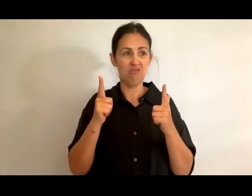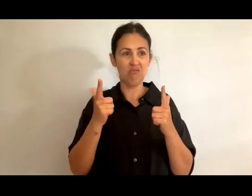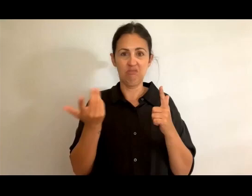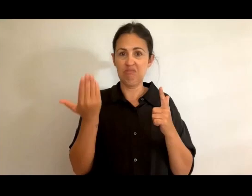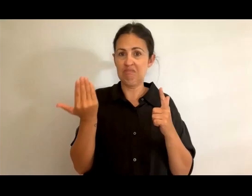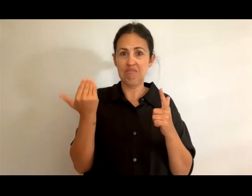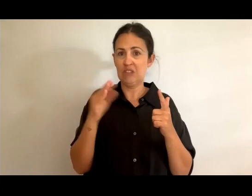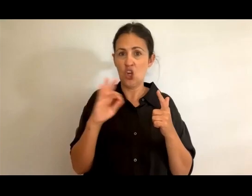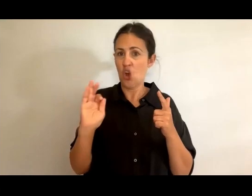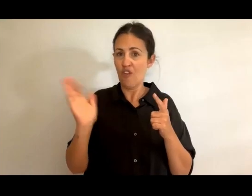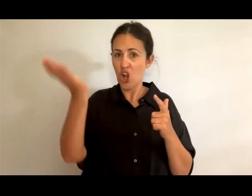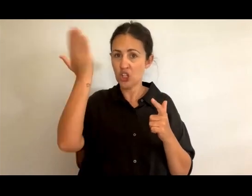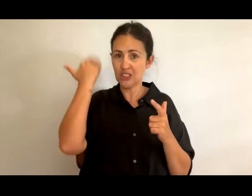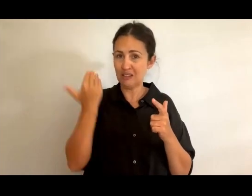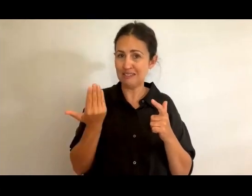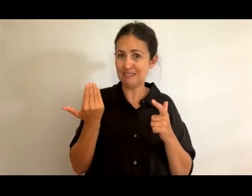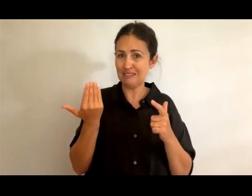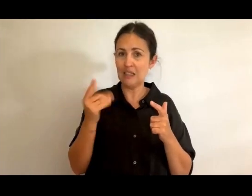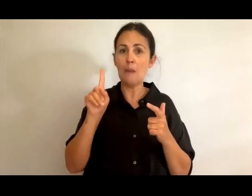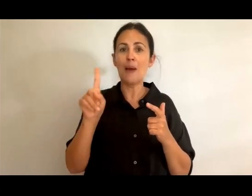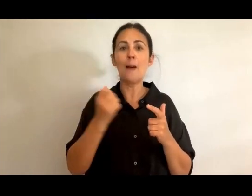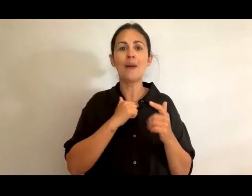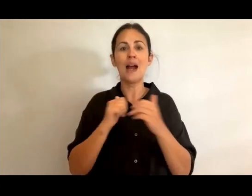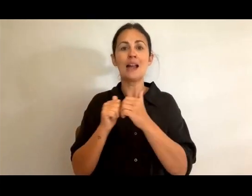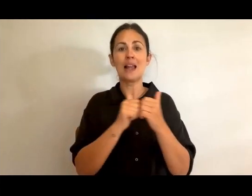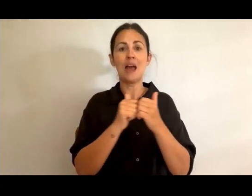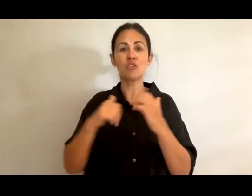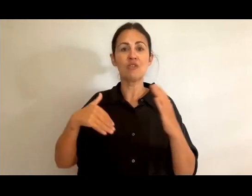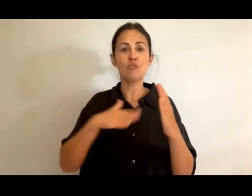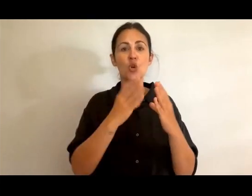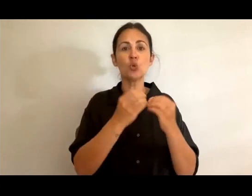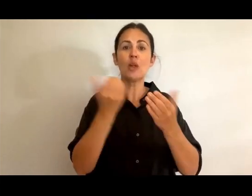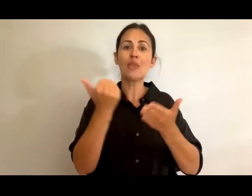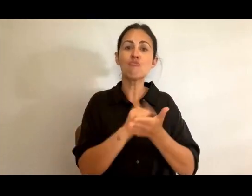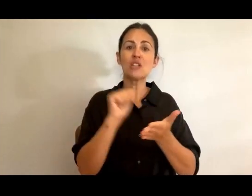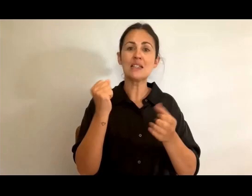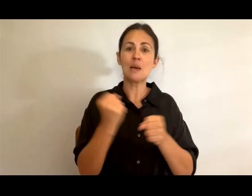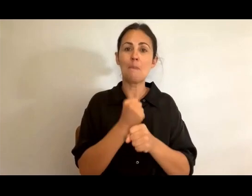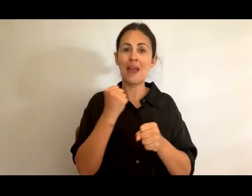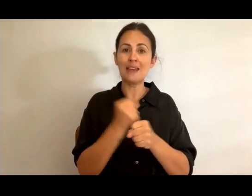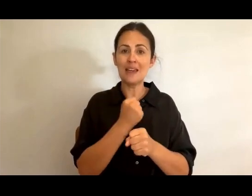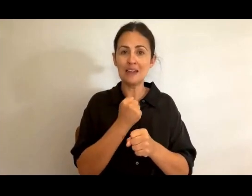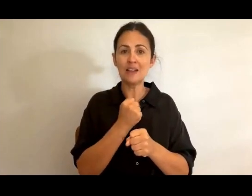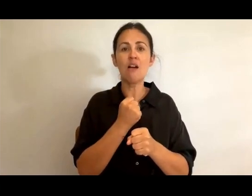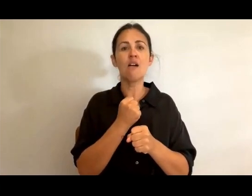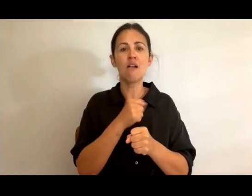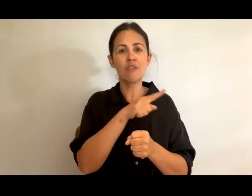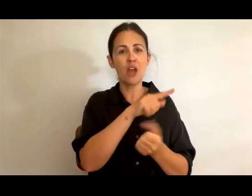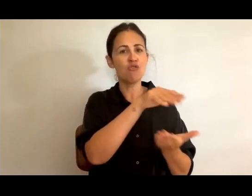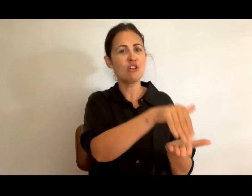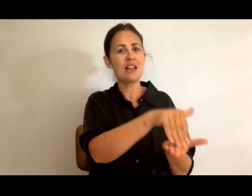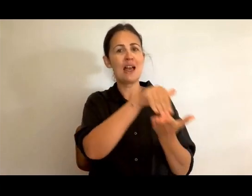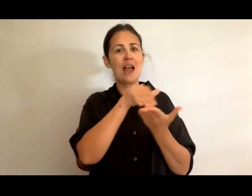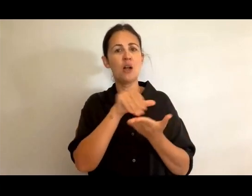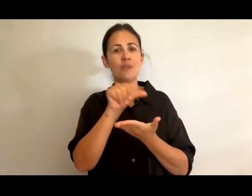in printmaking has been a really important way. As being a printmaker, you're really facilitating the artists to make their work, and then I